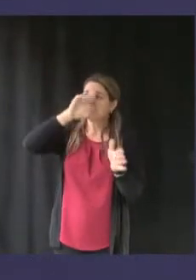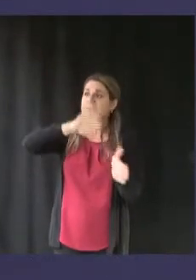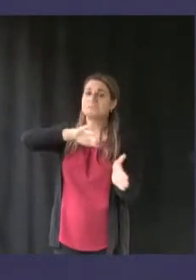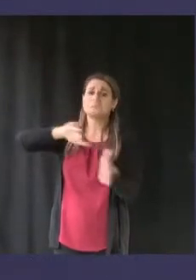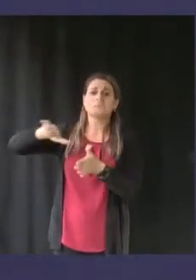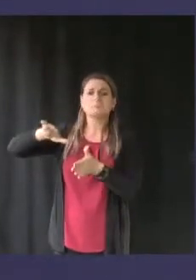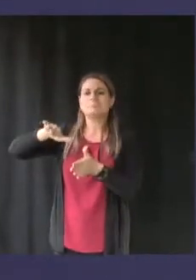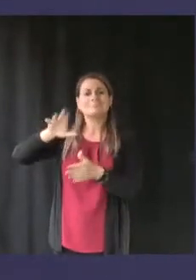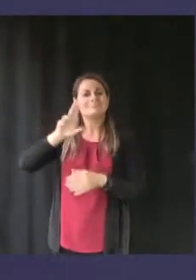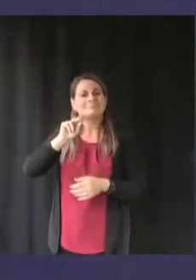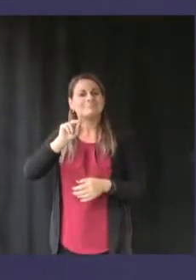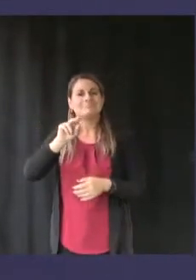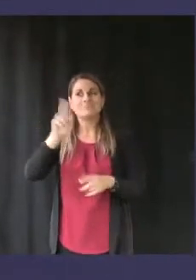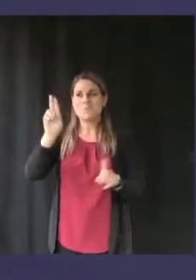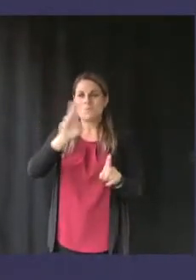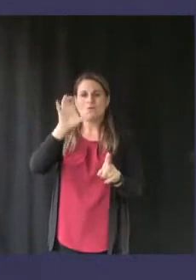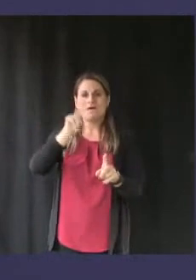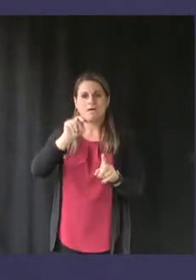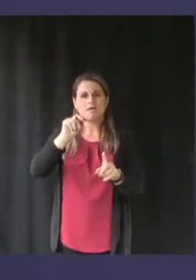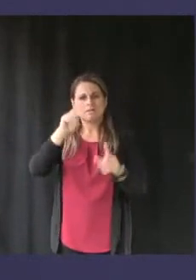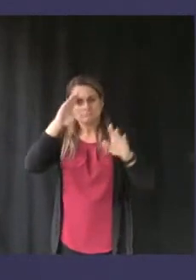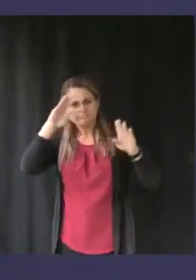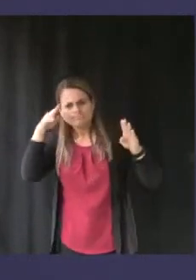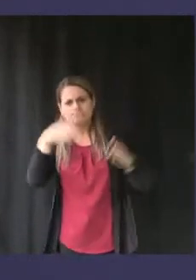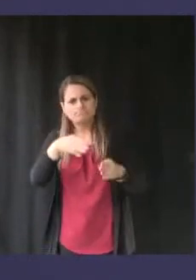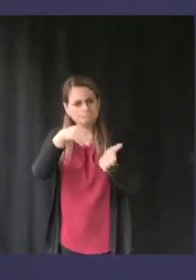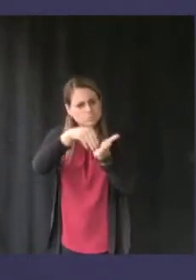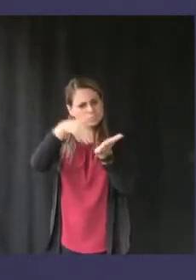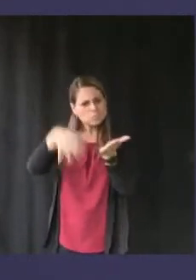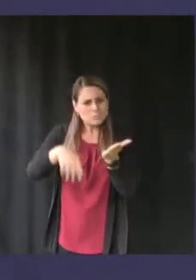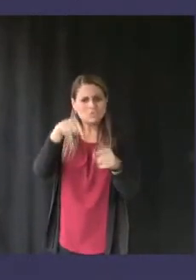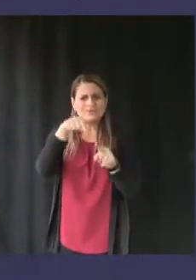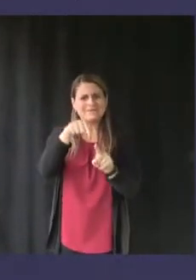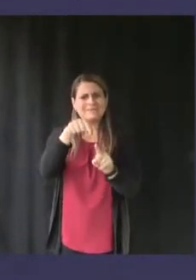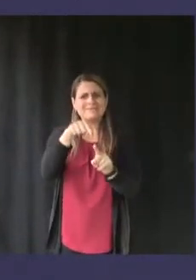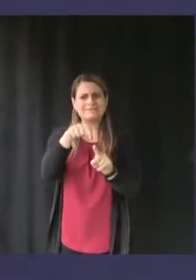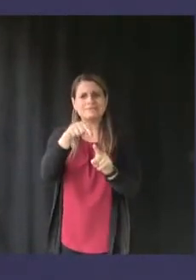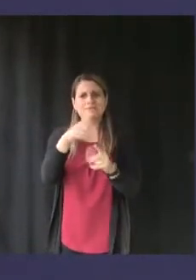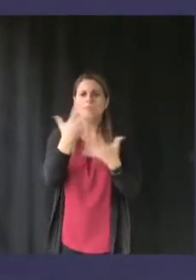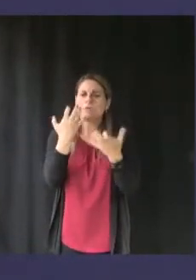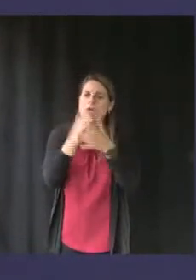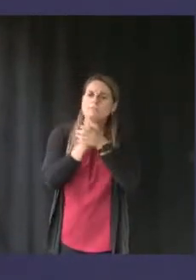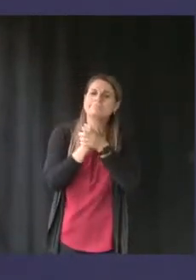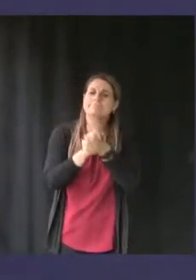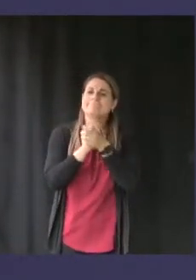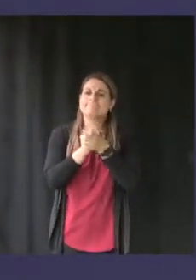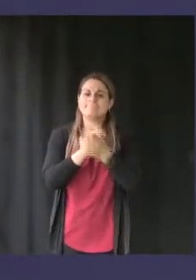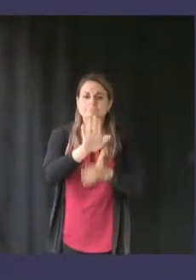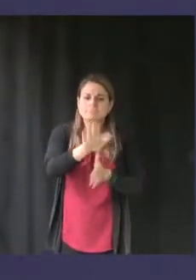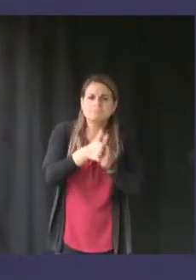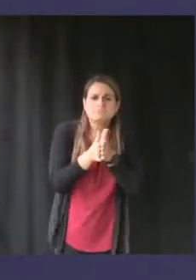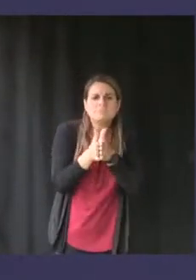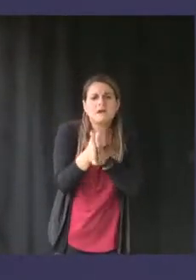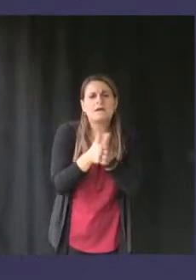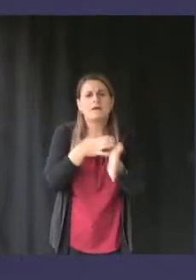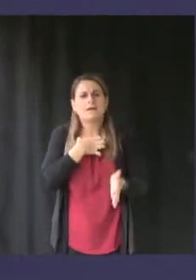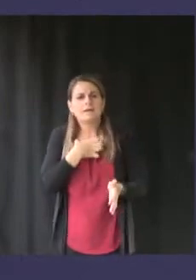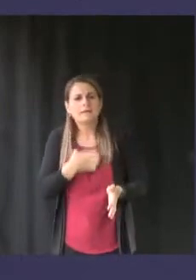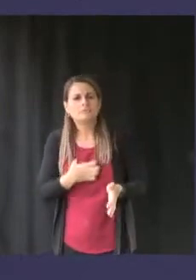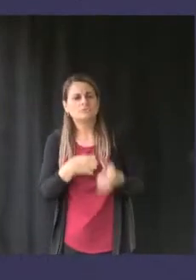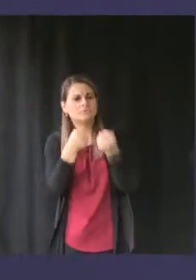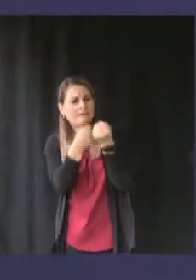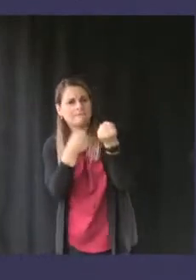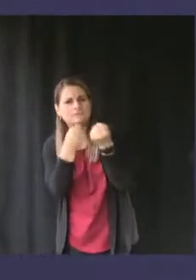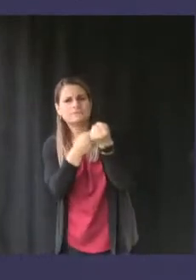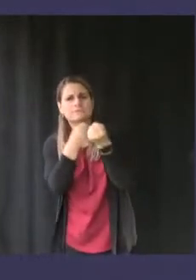UConn is all about our students. So I want to congratulate our students on their passion for activism and human